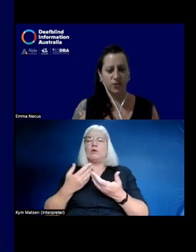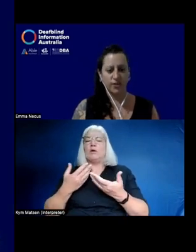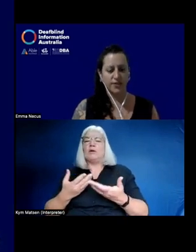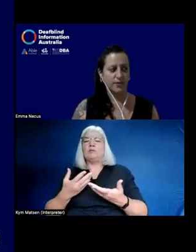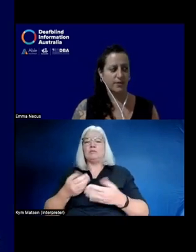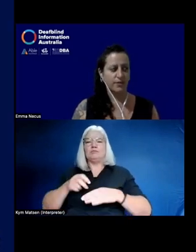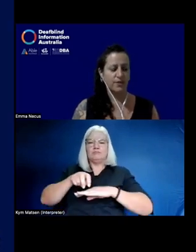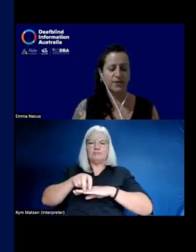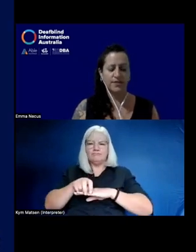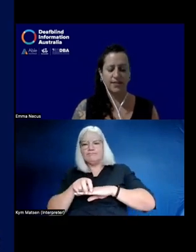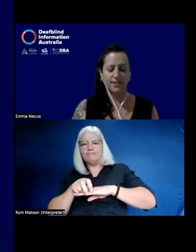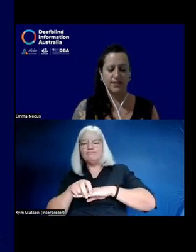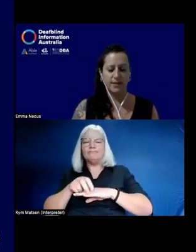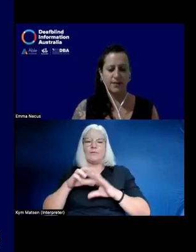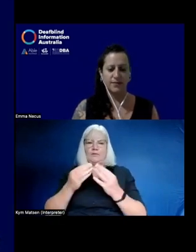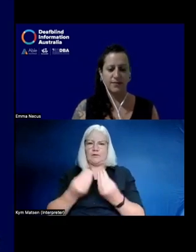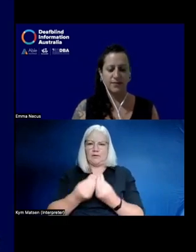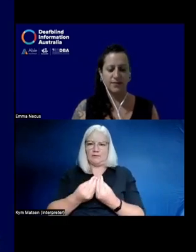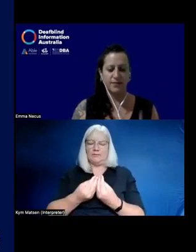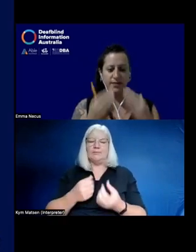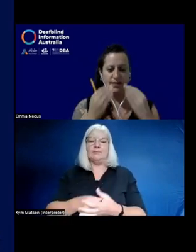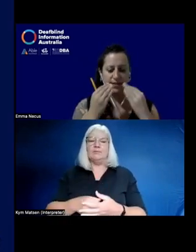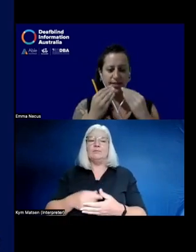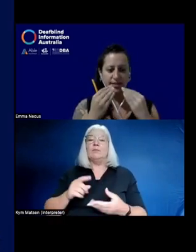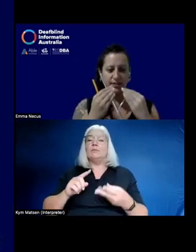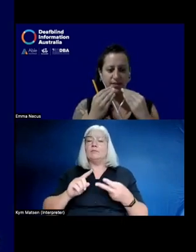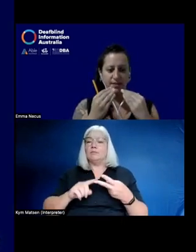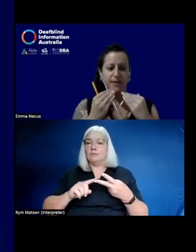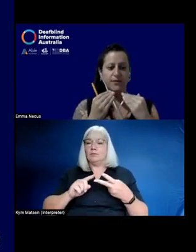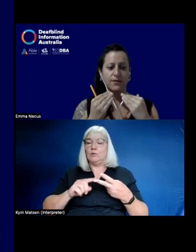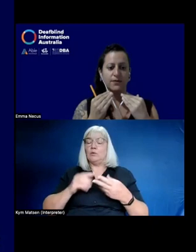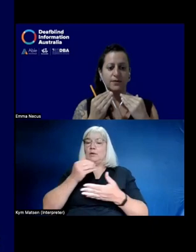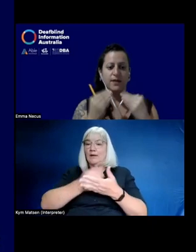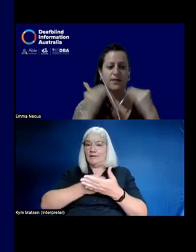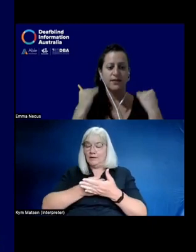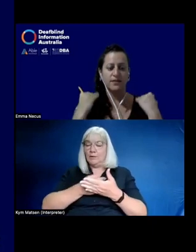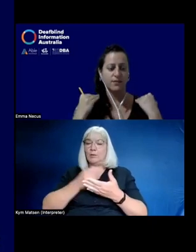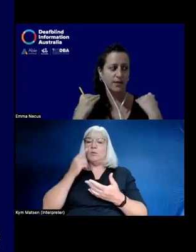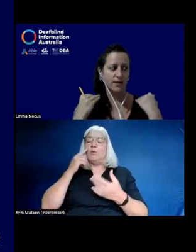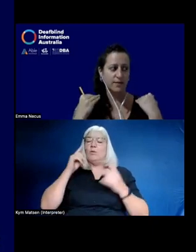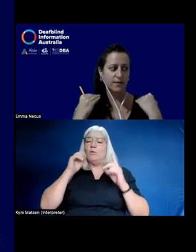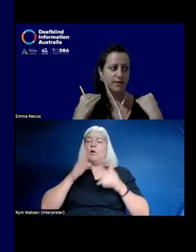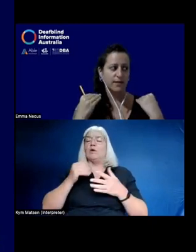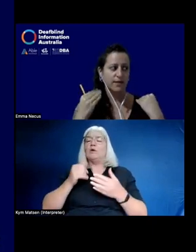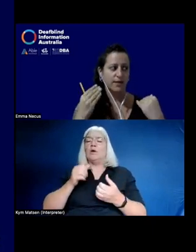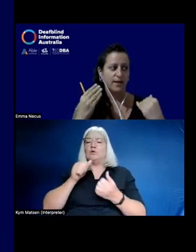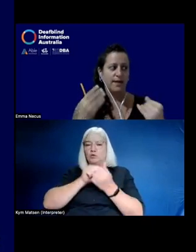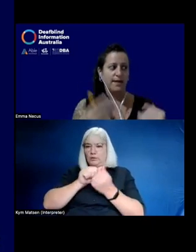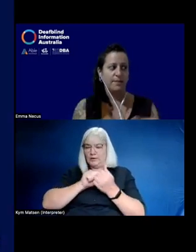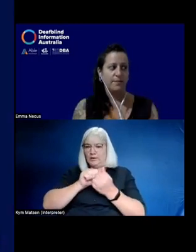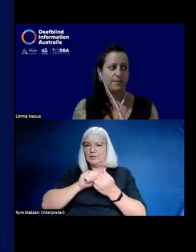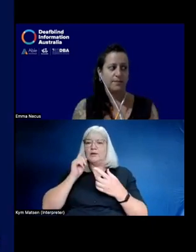on her chewing skills. You can see that Zoe puts food to the center of her mouth and then swallows.